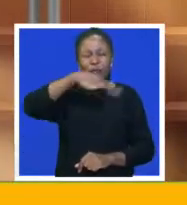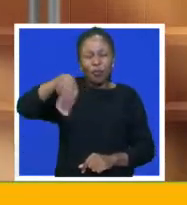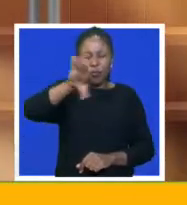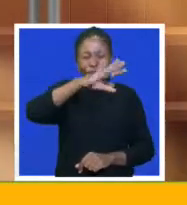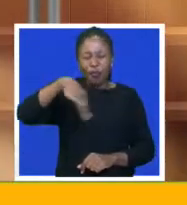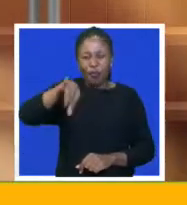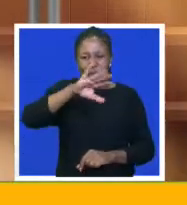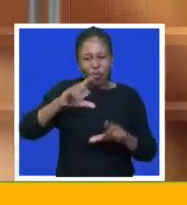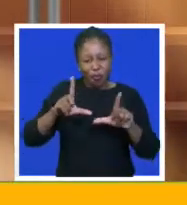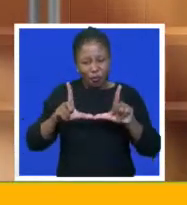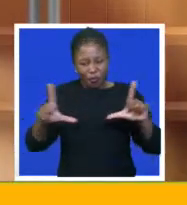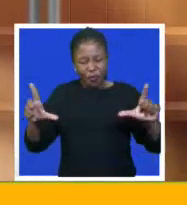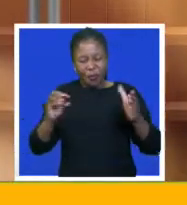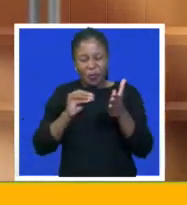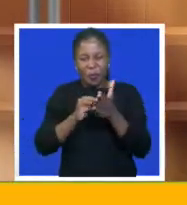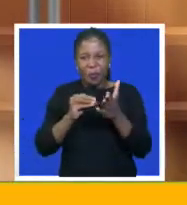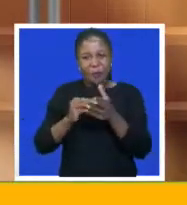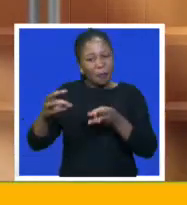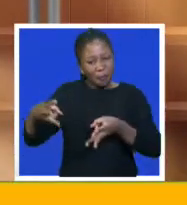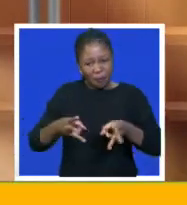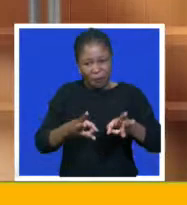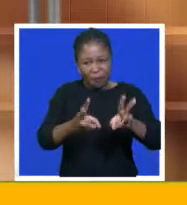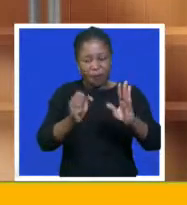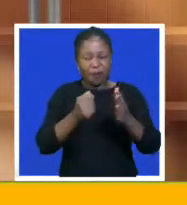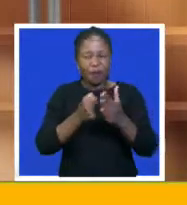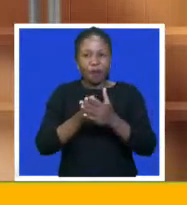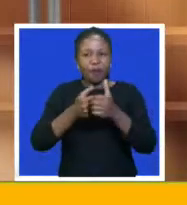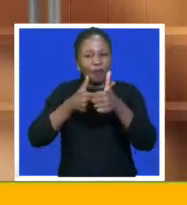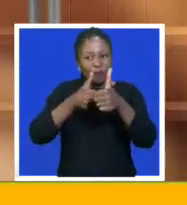are writing. We talked early on about